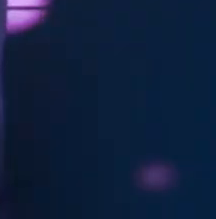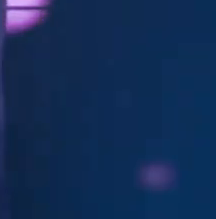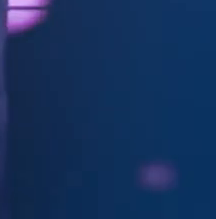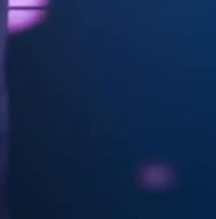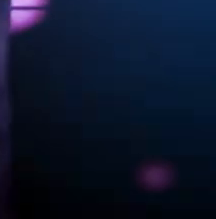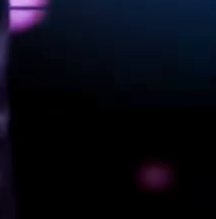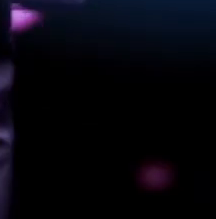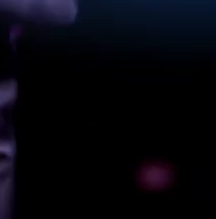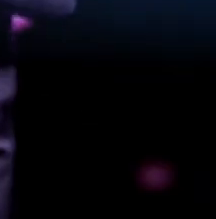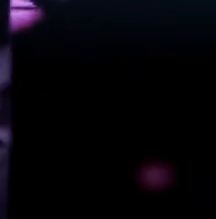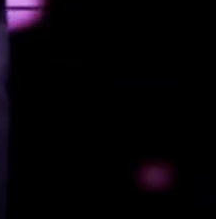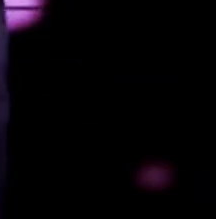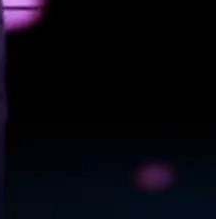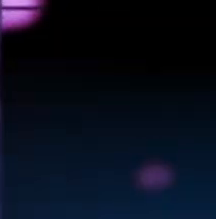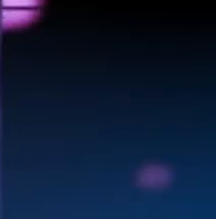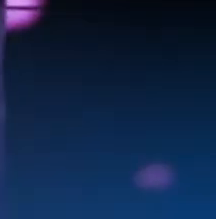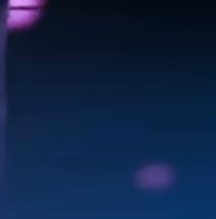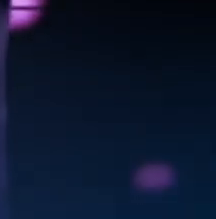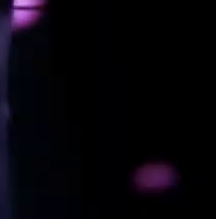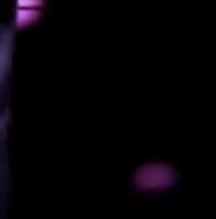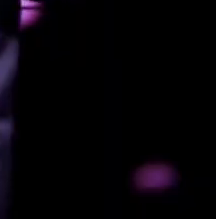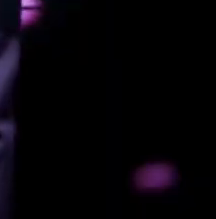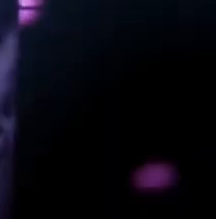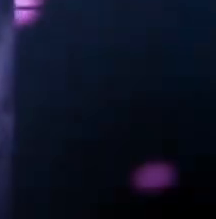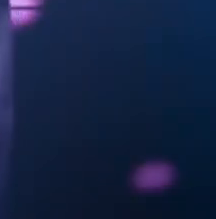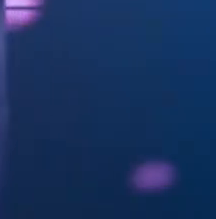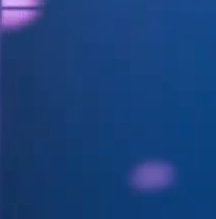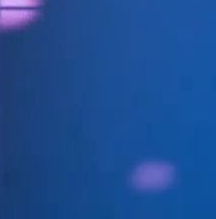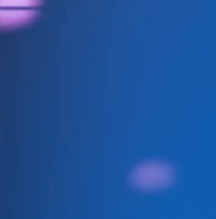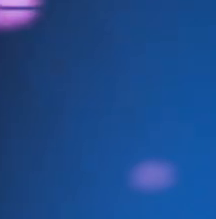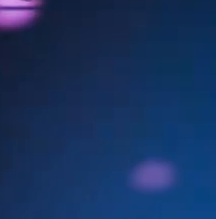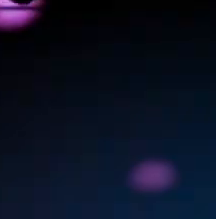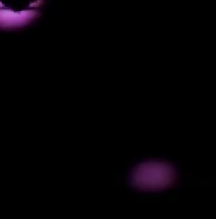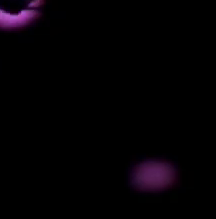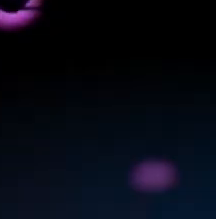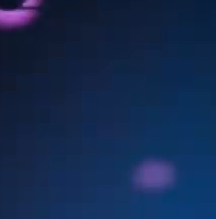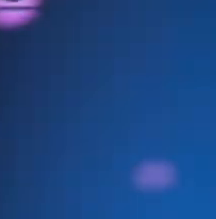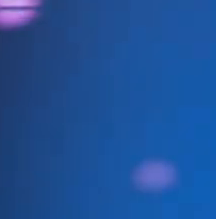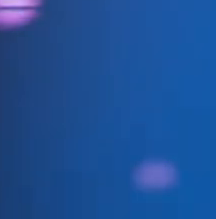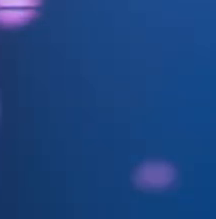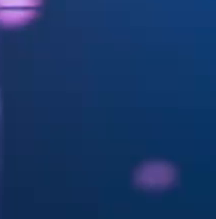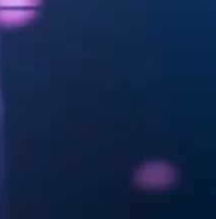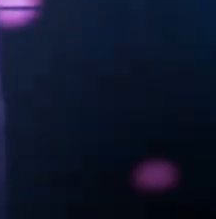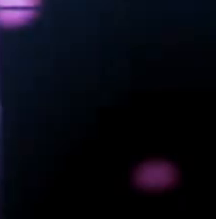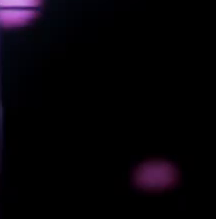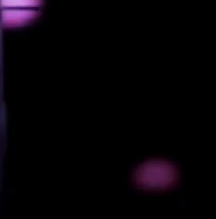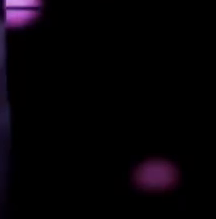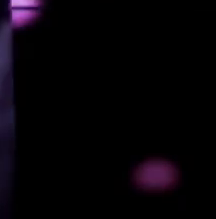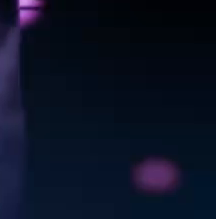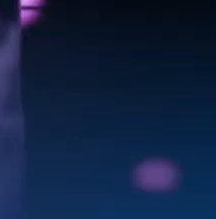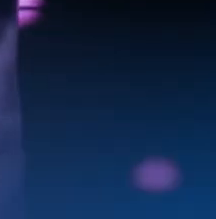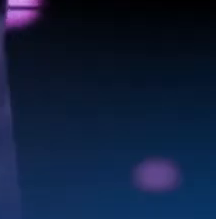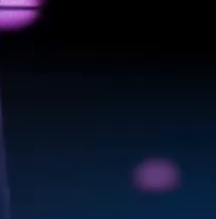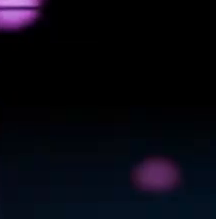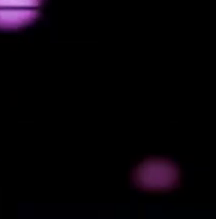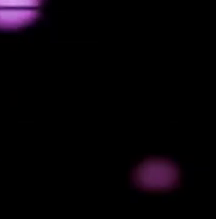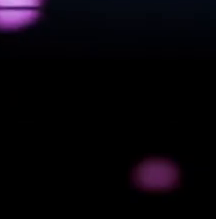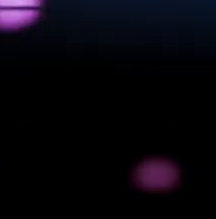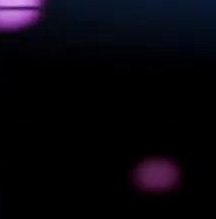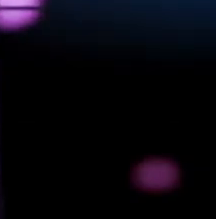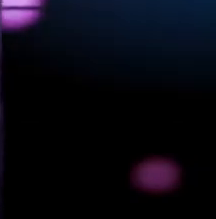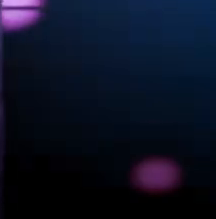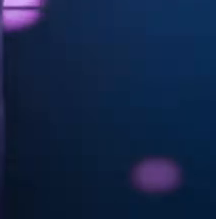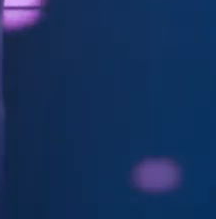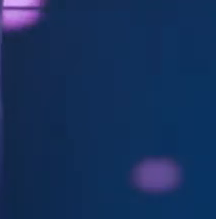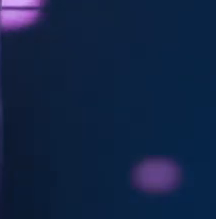still lives. I see to meet it in the Pebbit, said Daniel. Obey Juma, a wife, a triumph for Nessa, Onyamida, so at the and that God rules